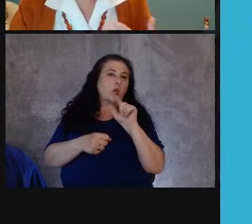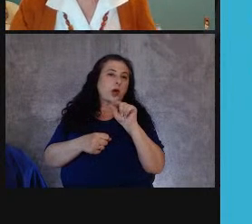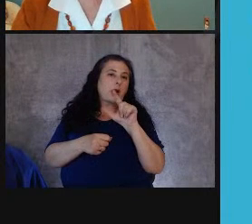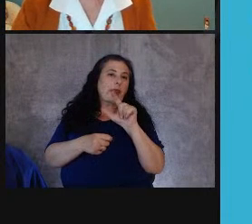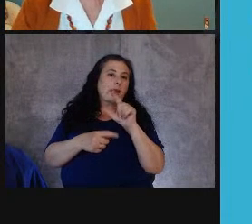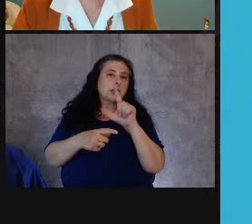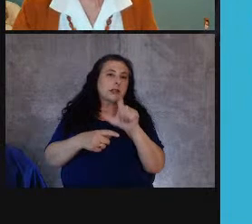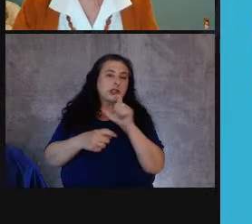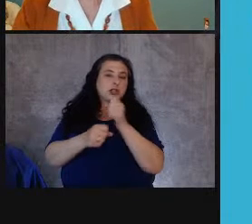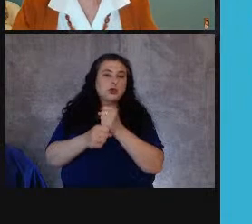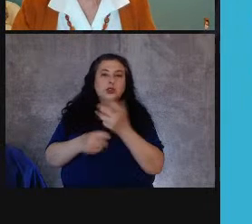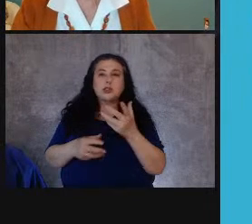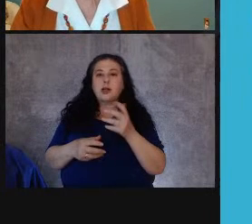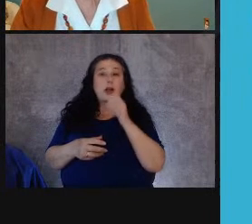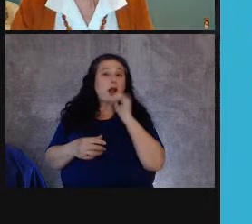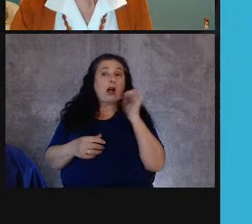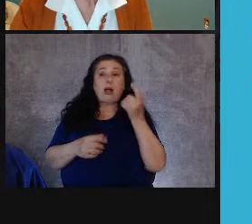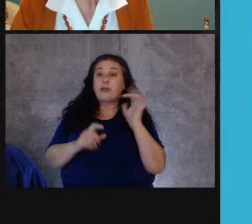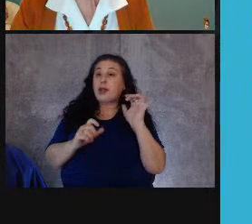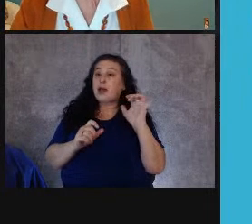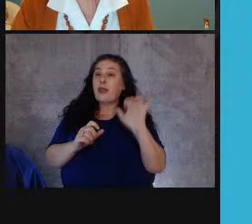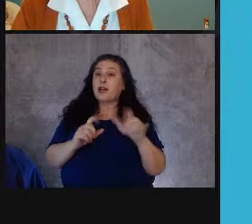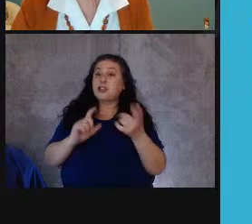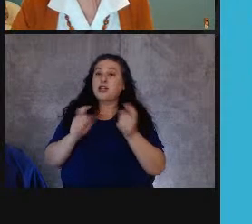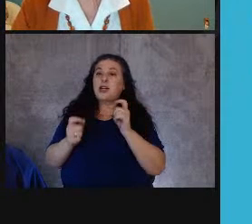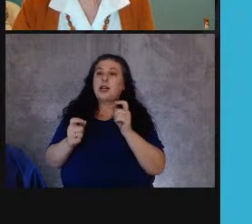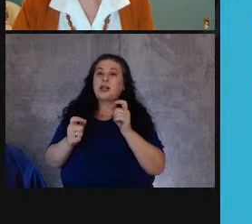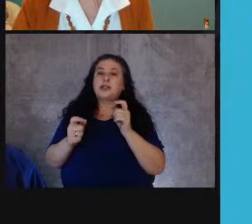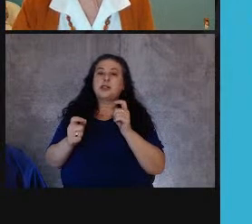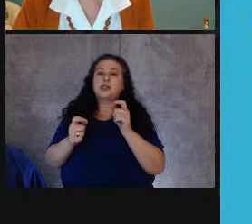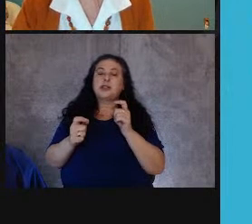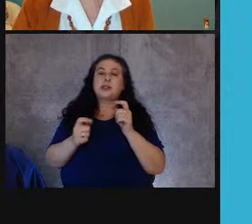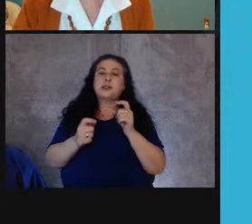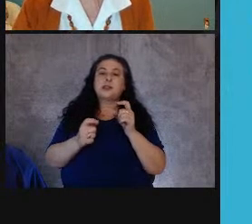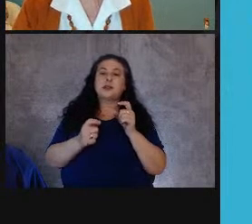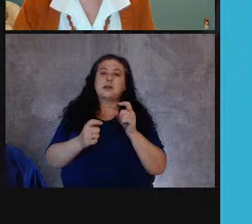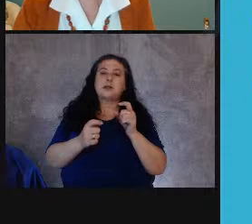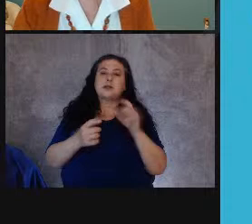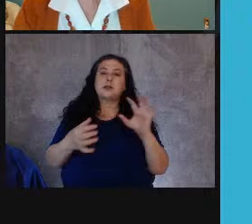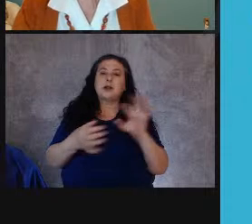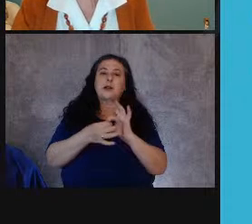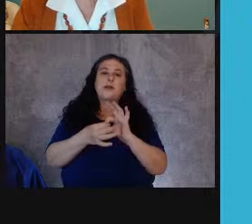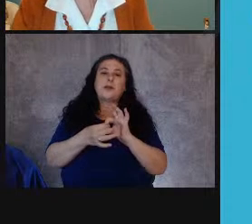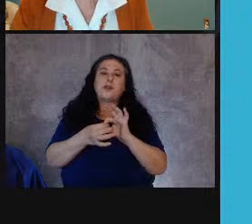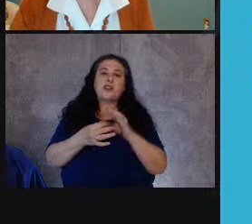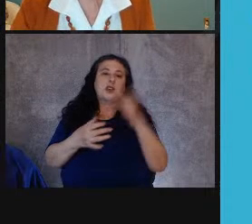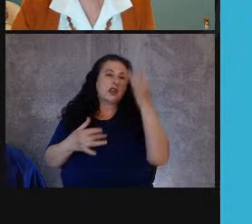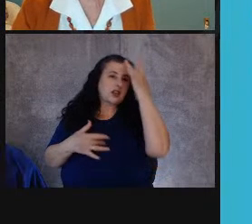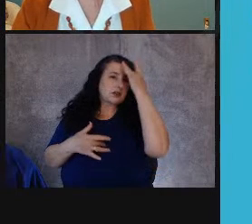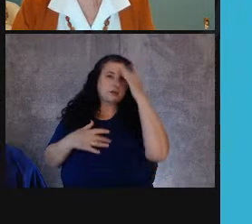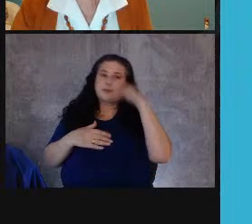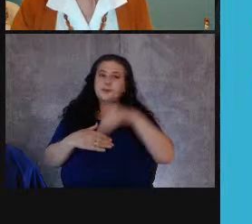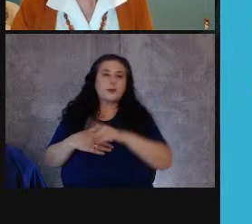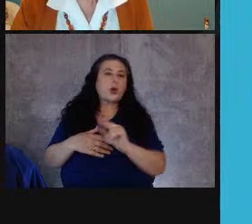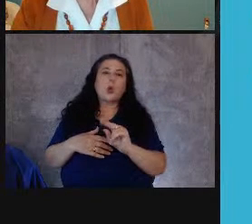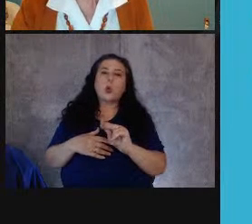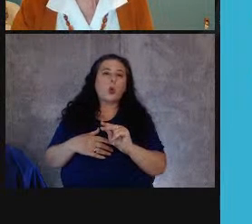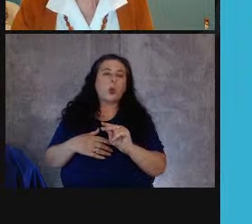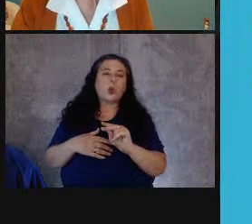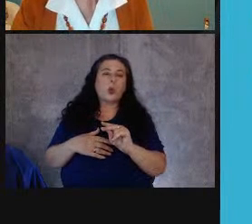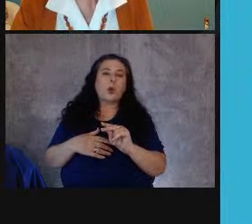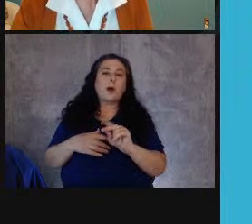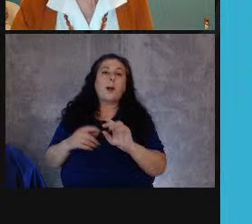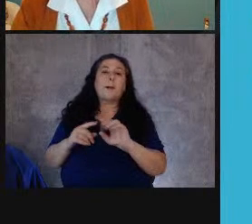not all of that change can be attributed to the decline of infectious disease, obviously,